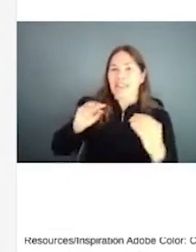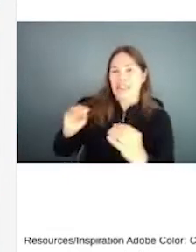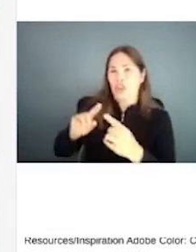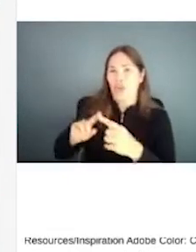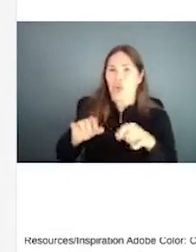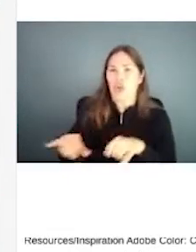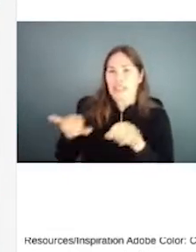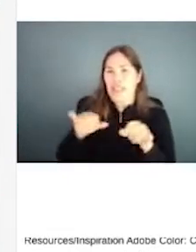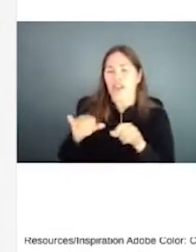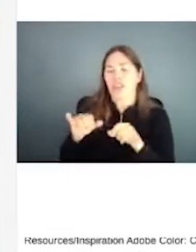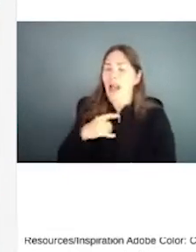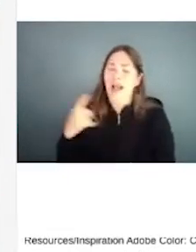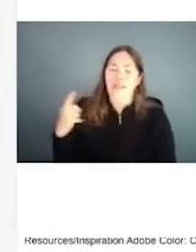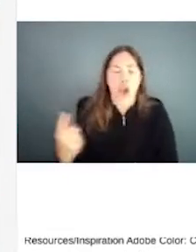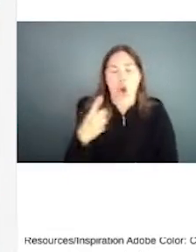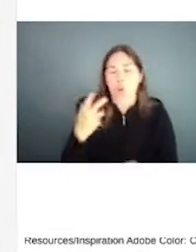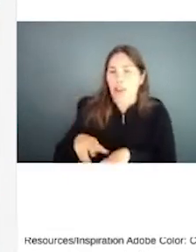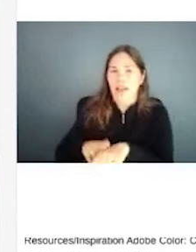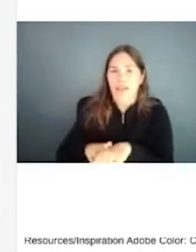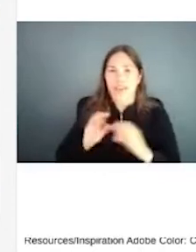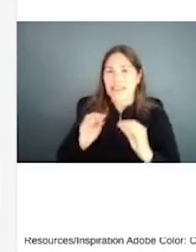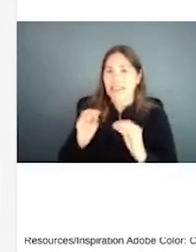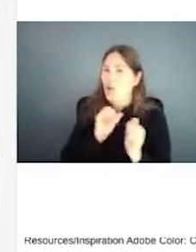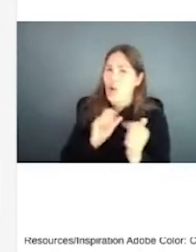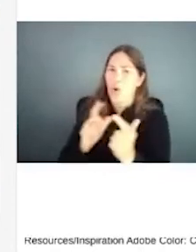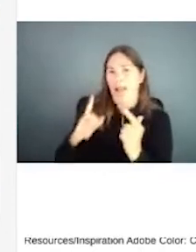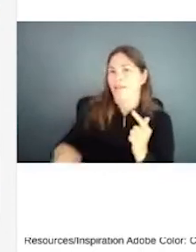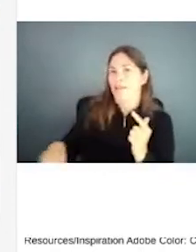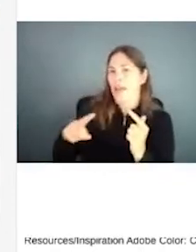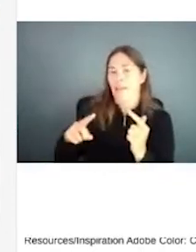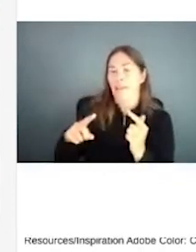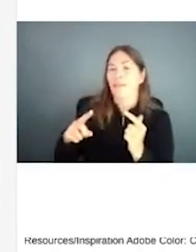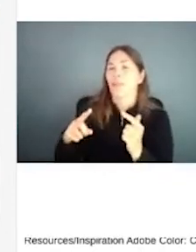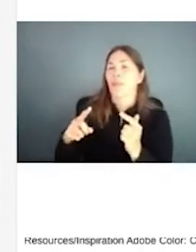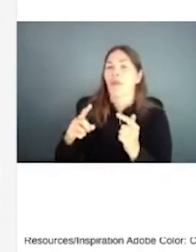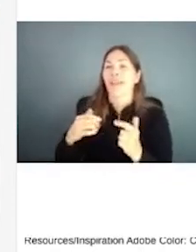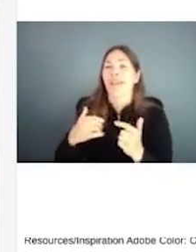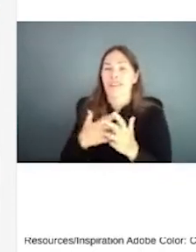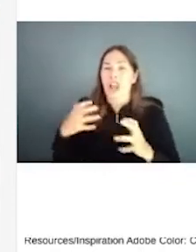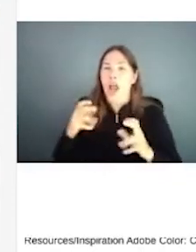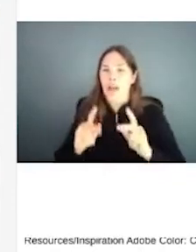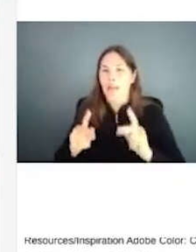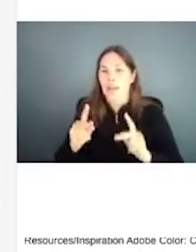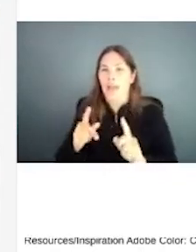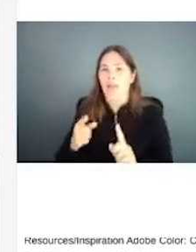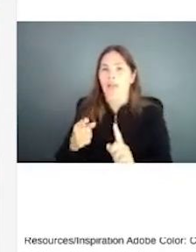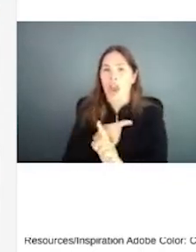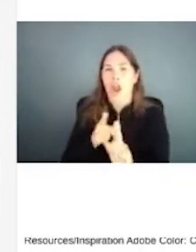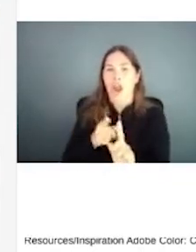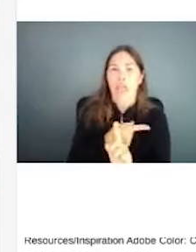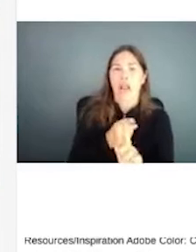So I always, of course, teach to all of them, but there's a lot of people veering off and sort